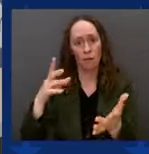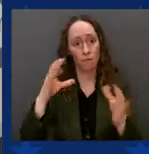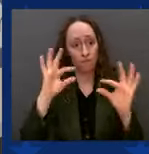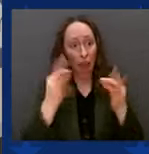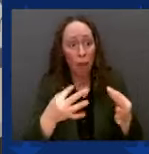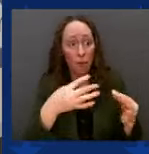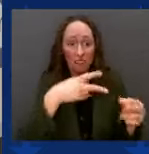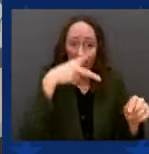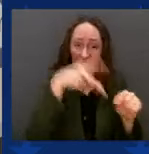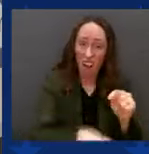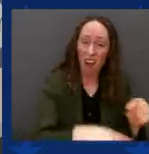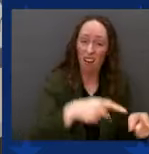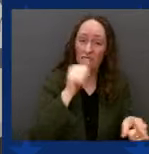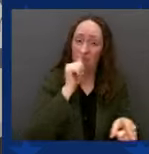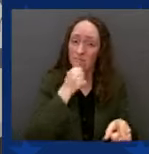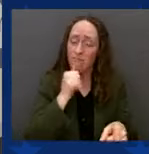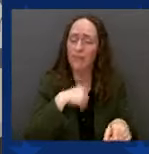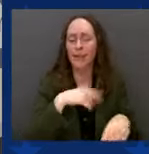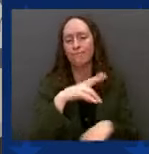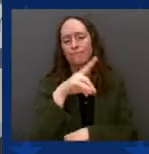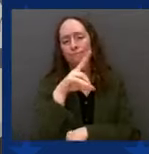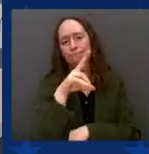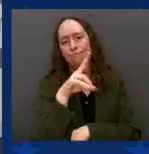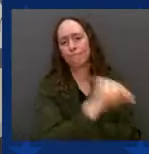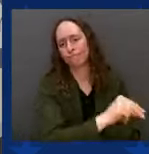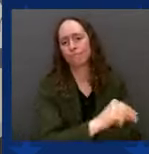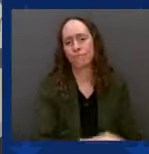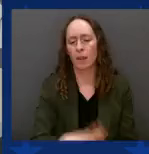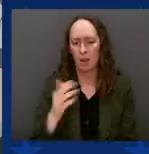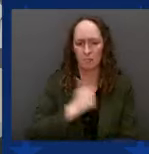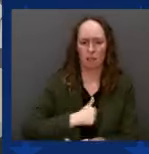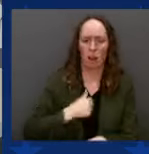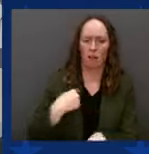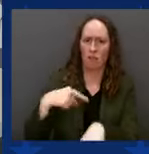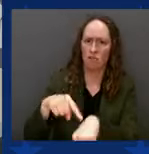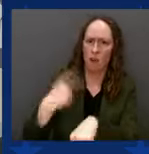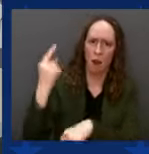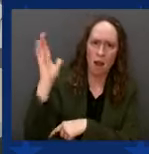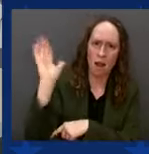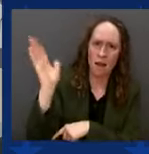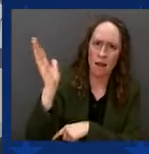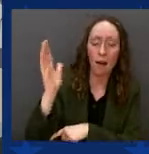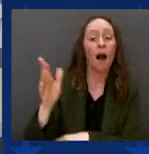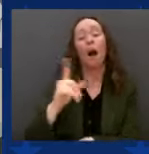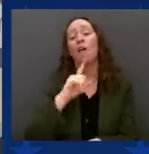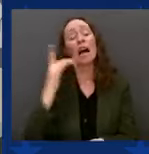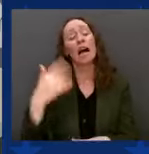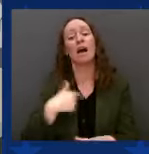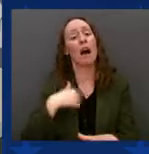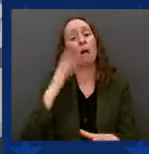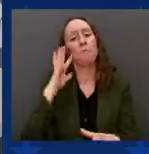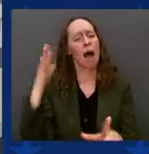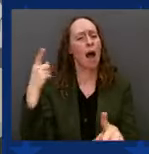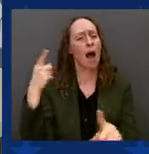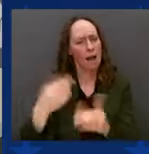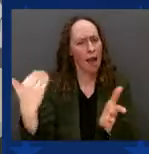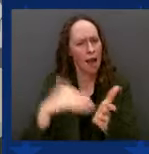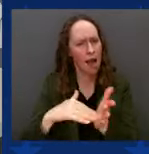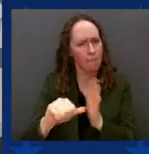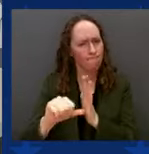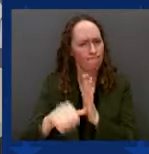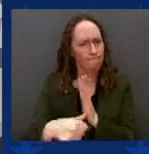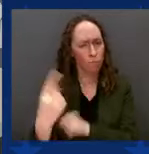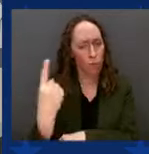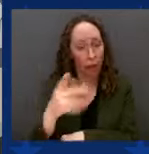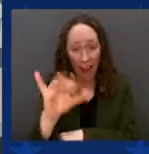I'm going on too long, and I apologize. Let me say this one more time. If MAGA Republicans are using the threat of default for